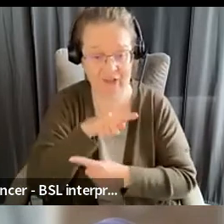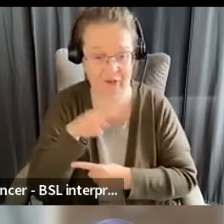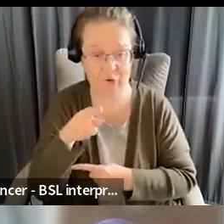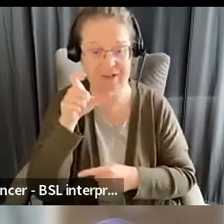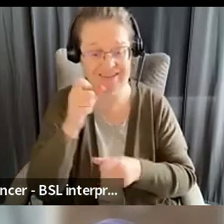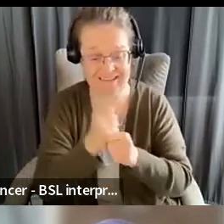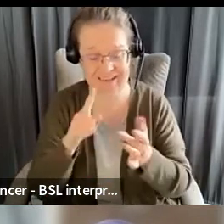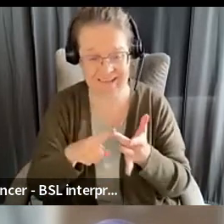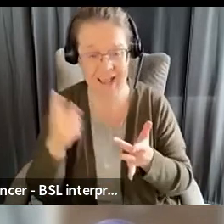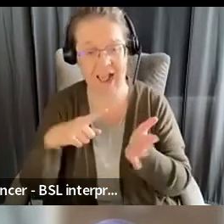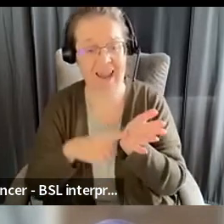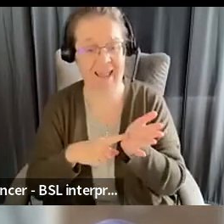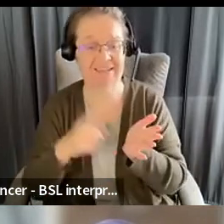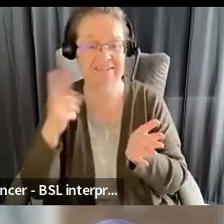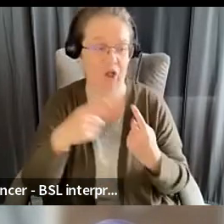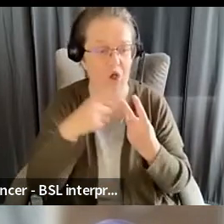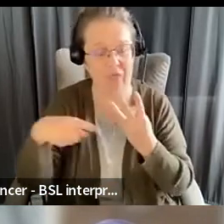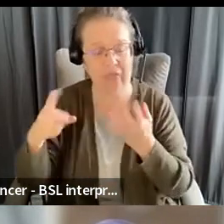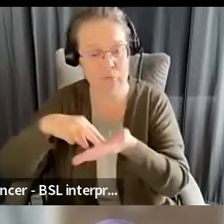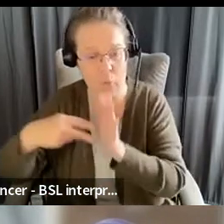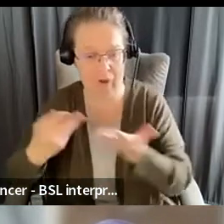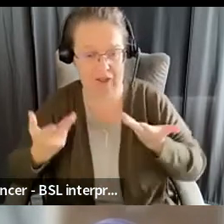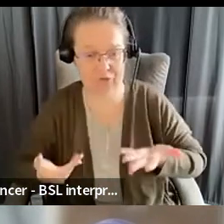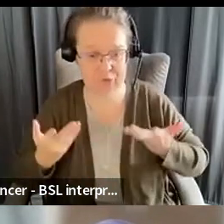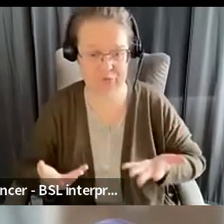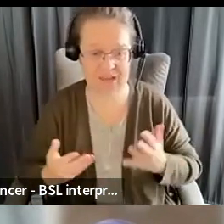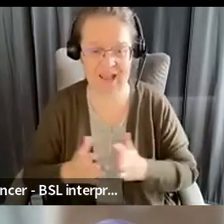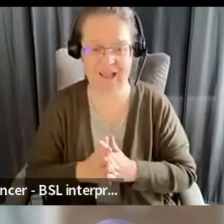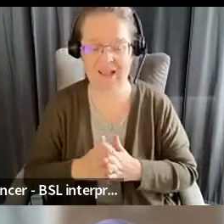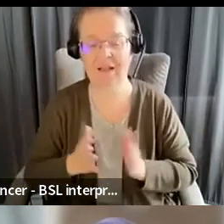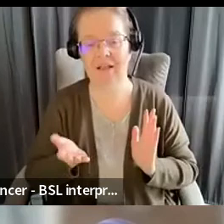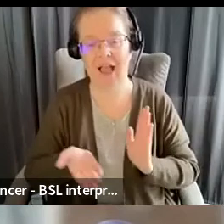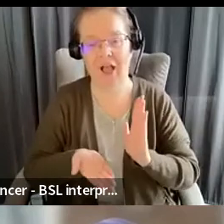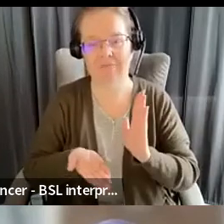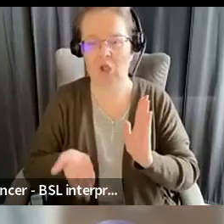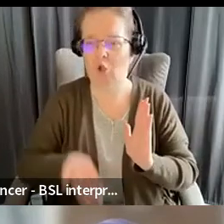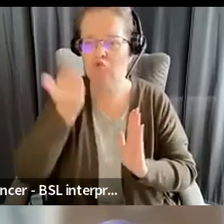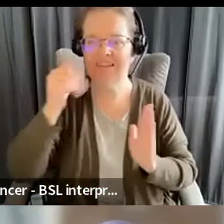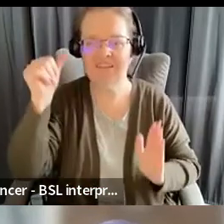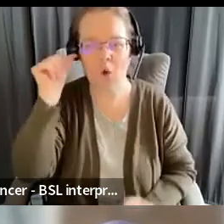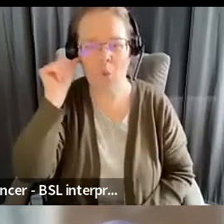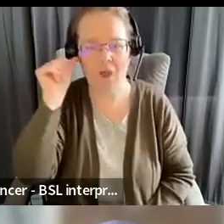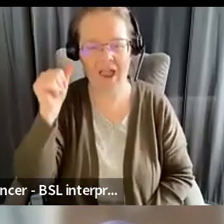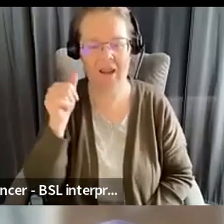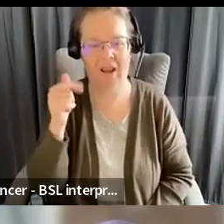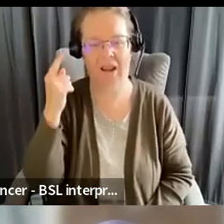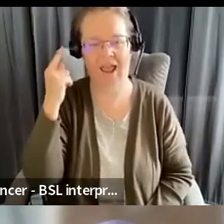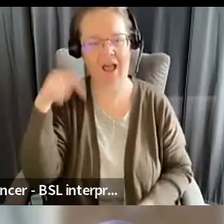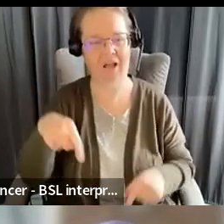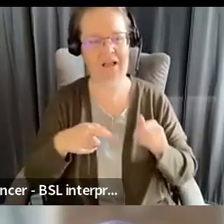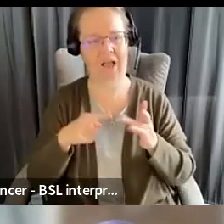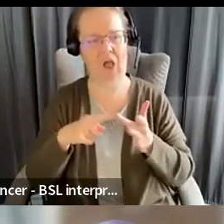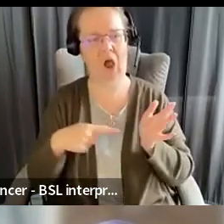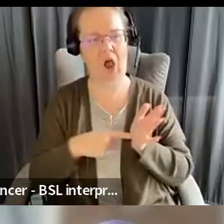CGI for organizing this and to help with increasing awareness, because I think the IT industry is one